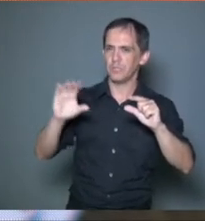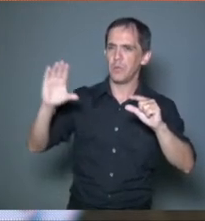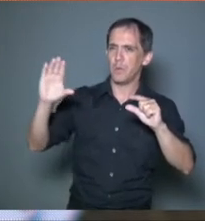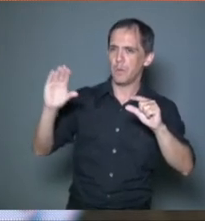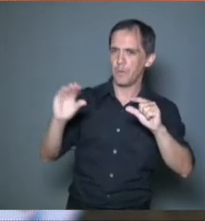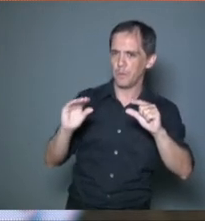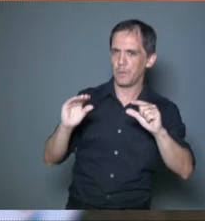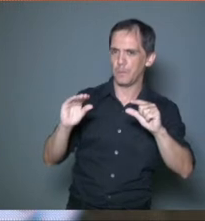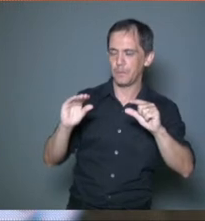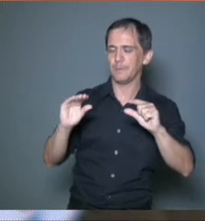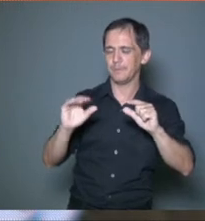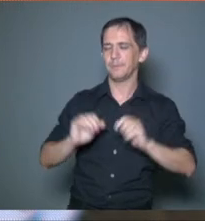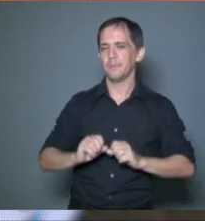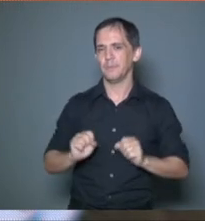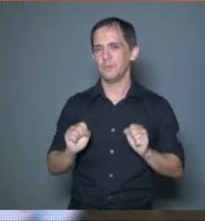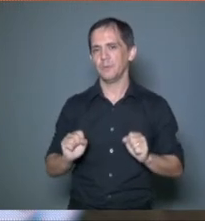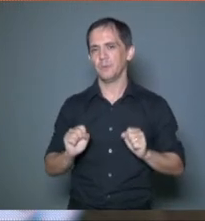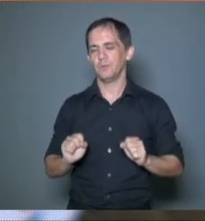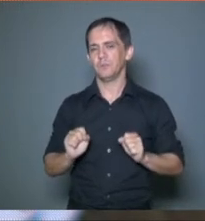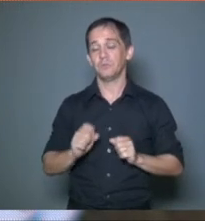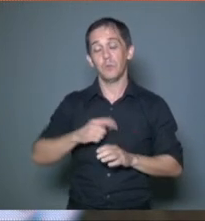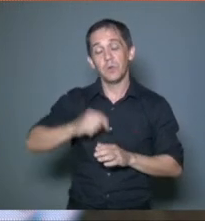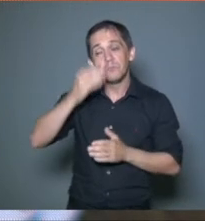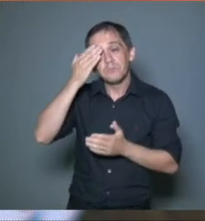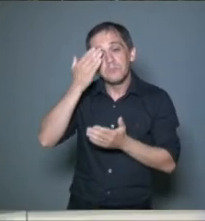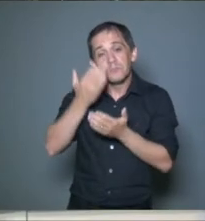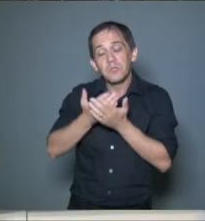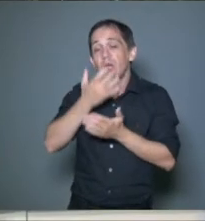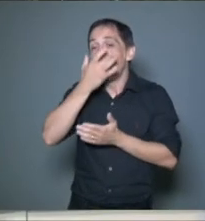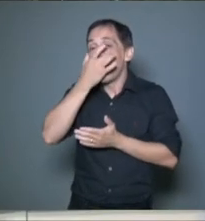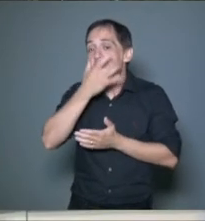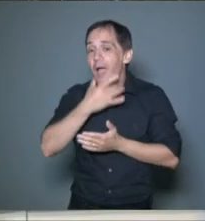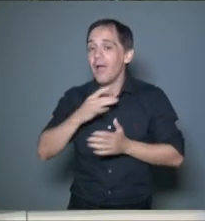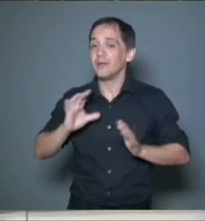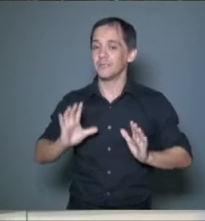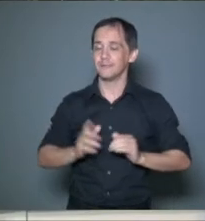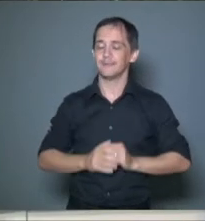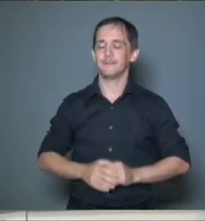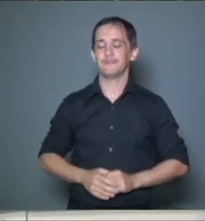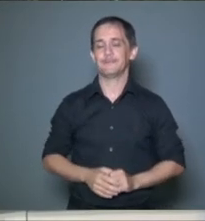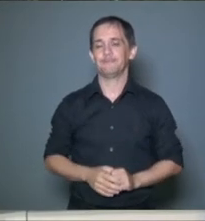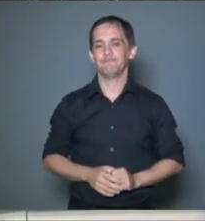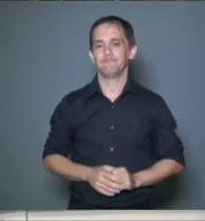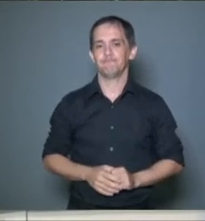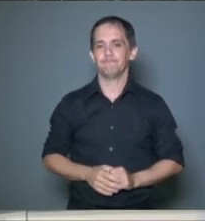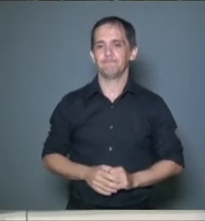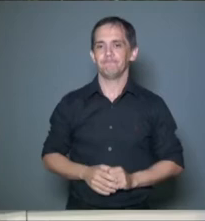something in the range of 10 to 20% of